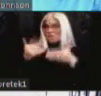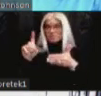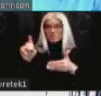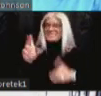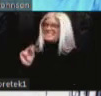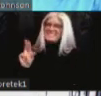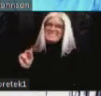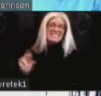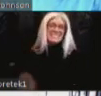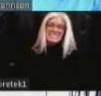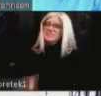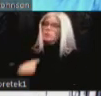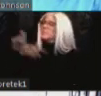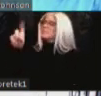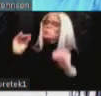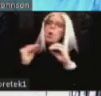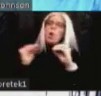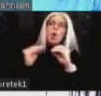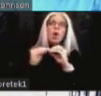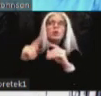community. And I believe we should